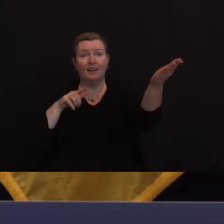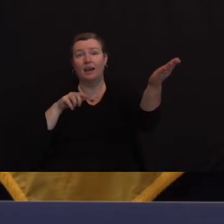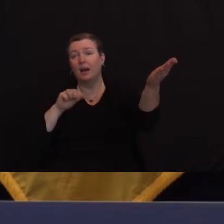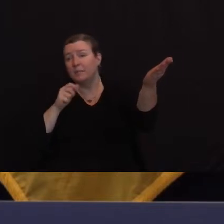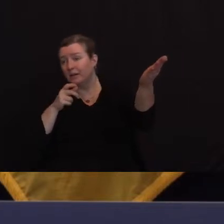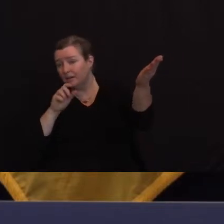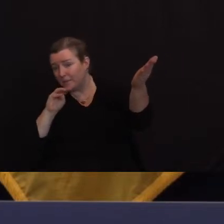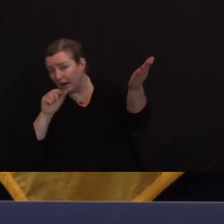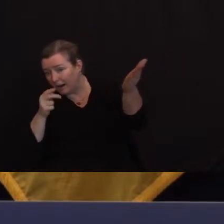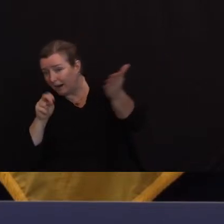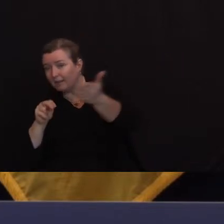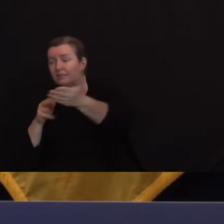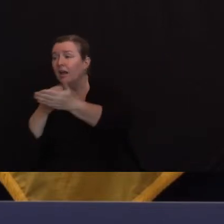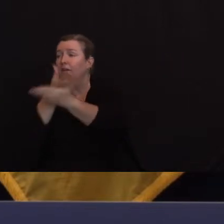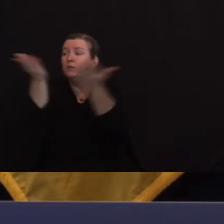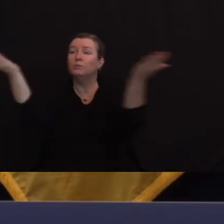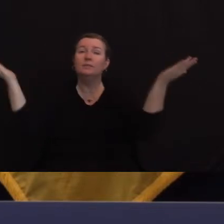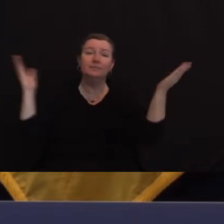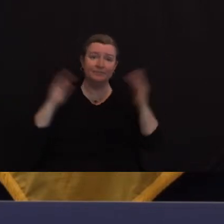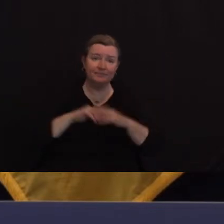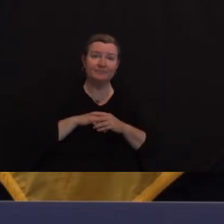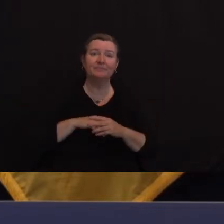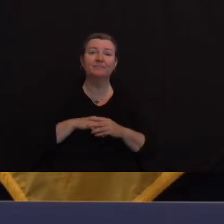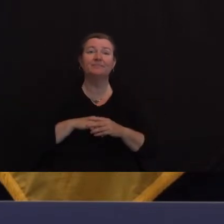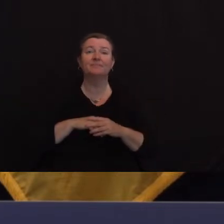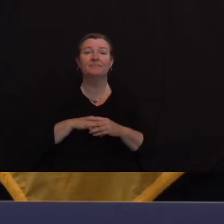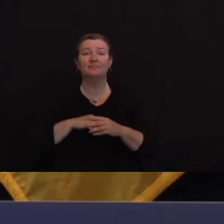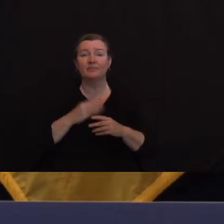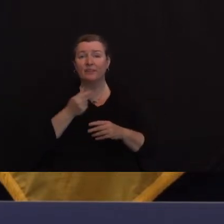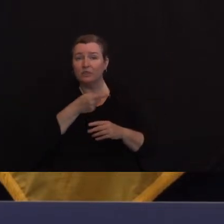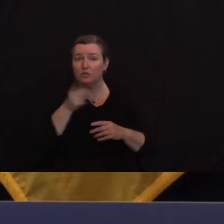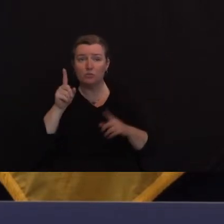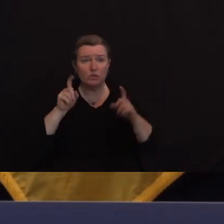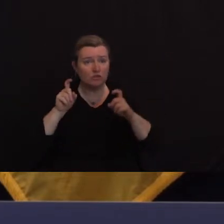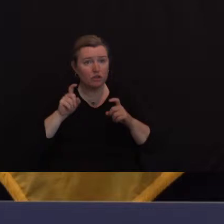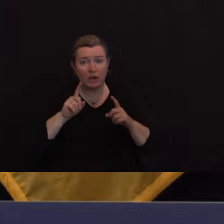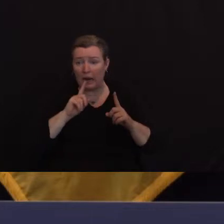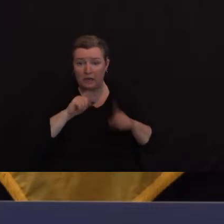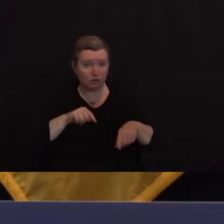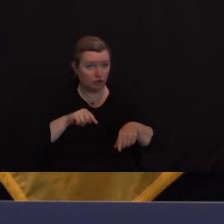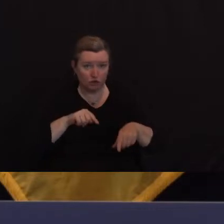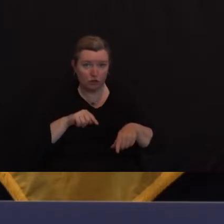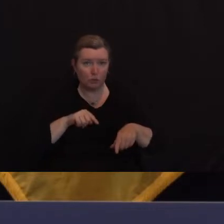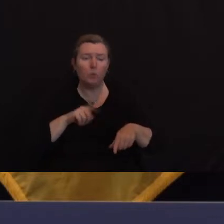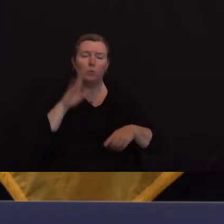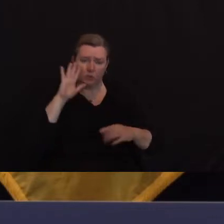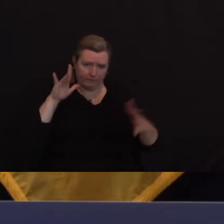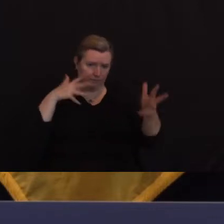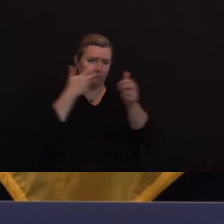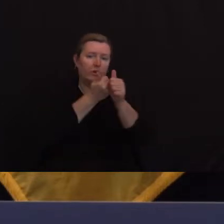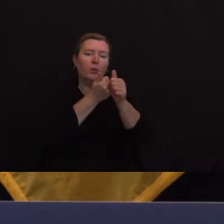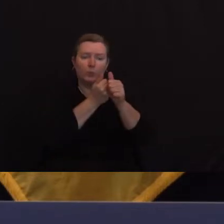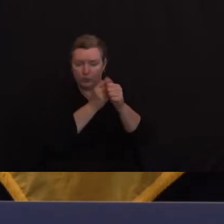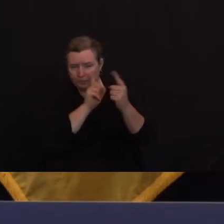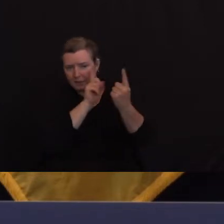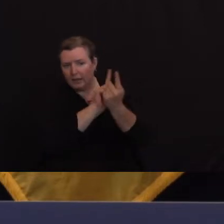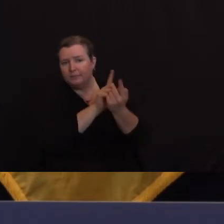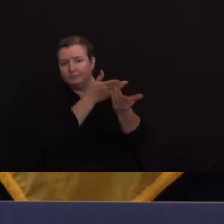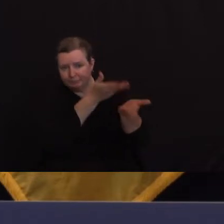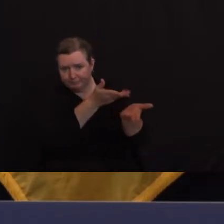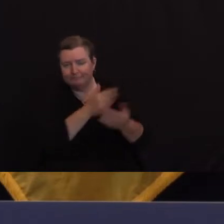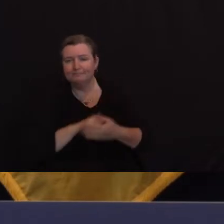We got a couple of items we're going to follow up on, Mahan. You'll make sure we do that. Again, we'll be back here